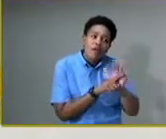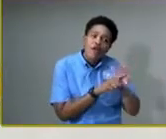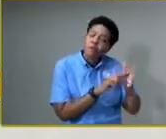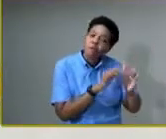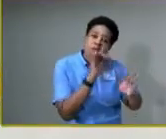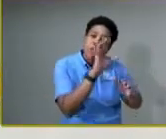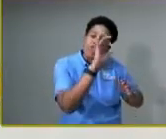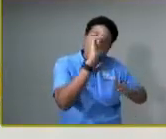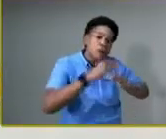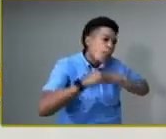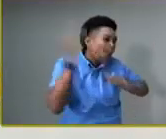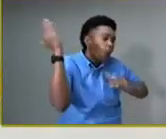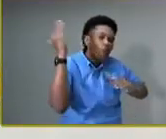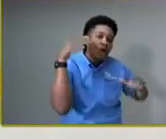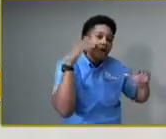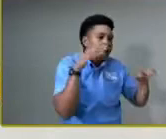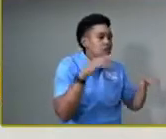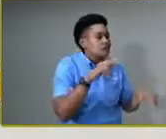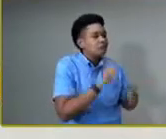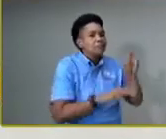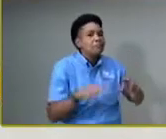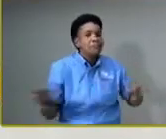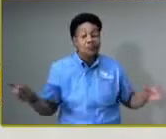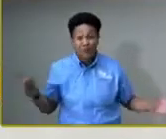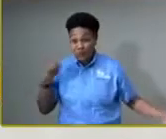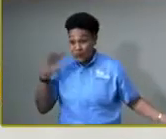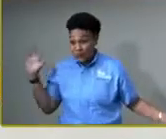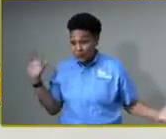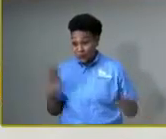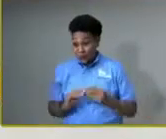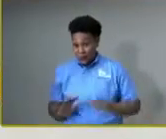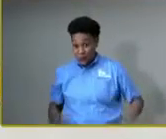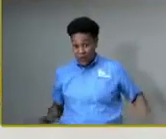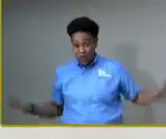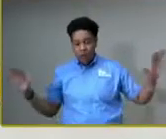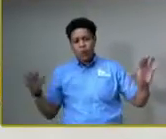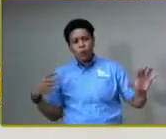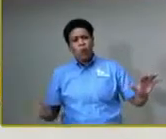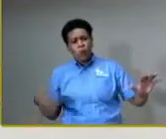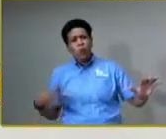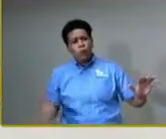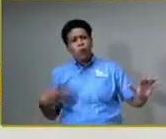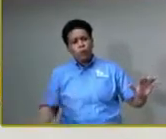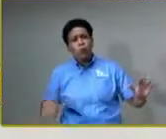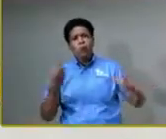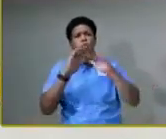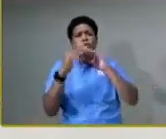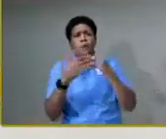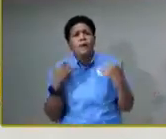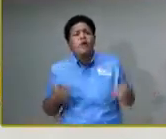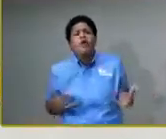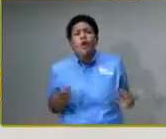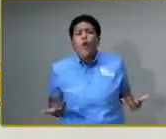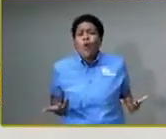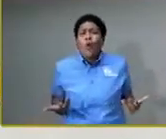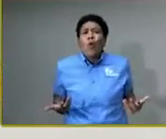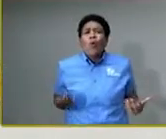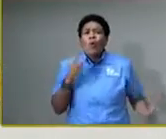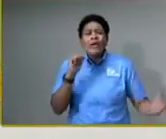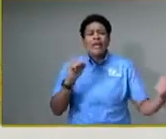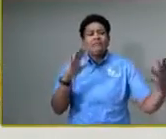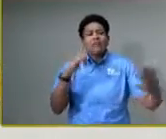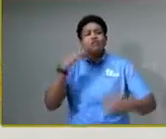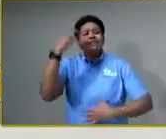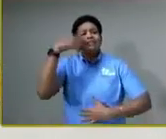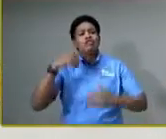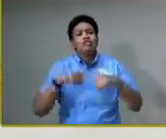So the conclusion, therefore, is that the country is facing a